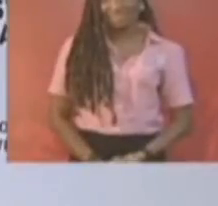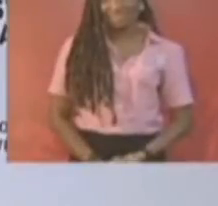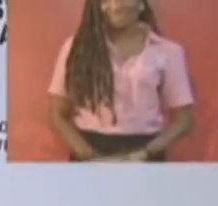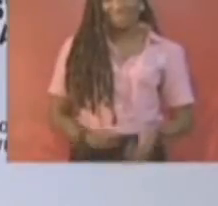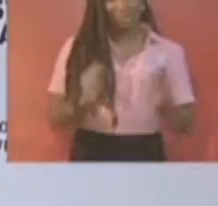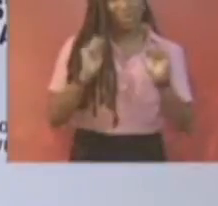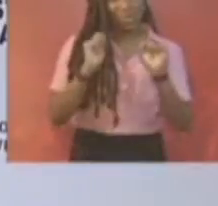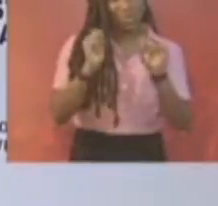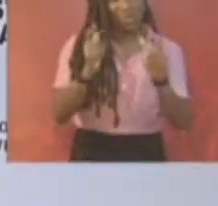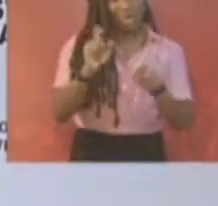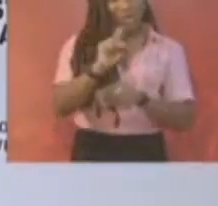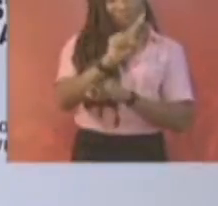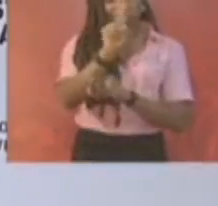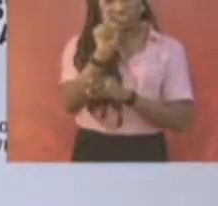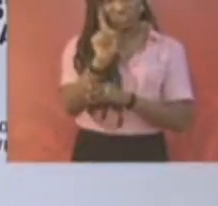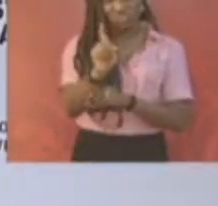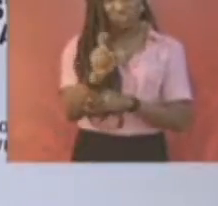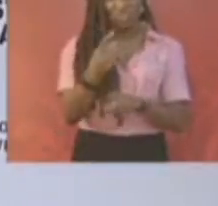the Express.